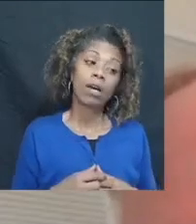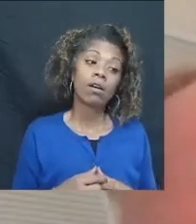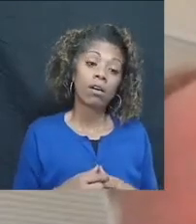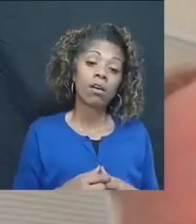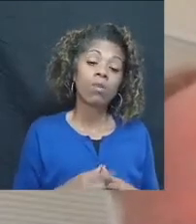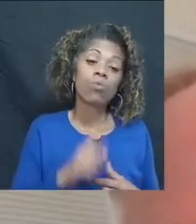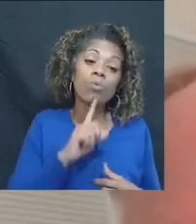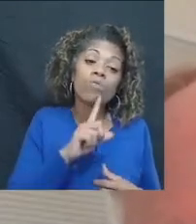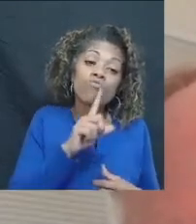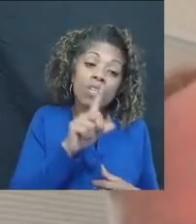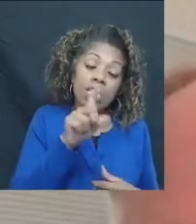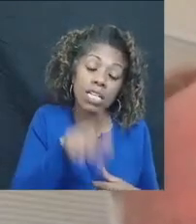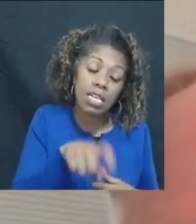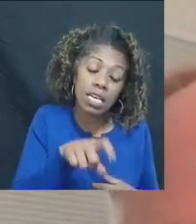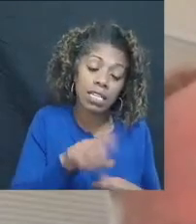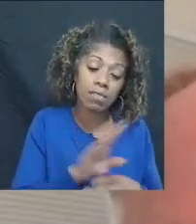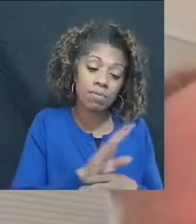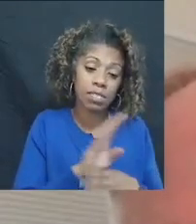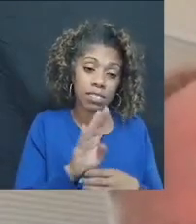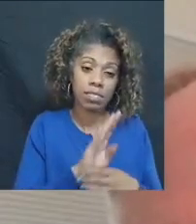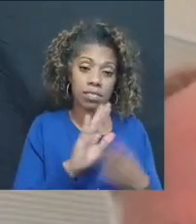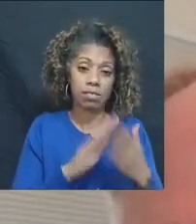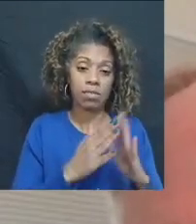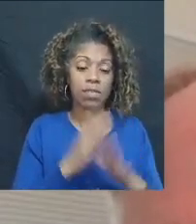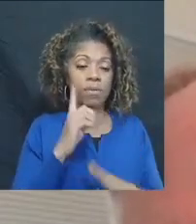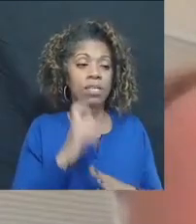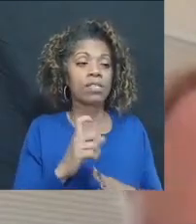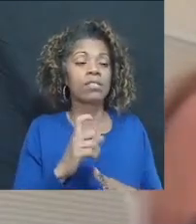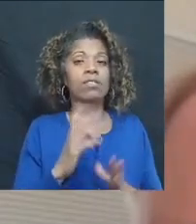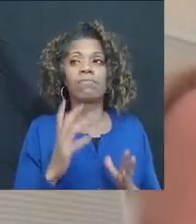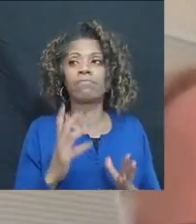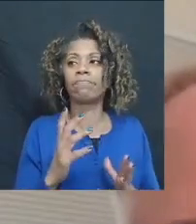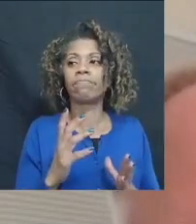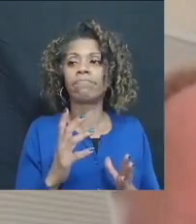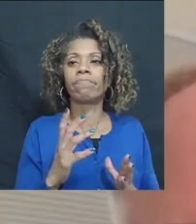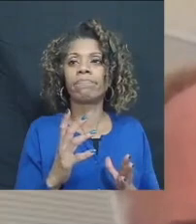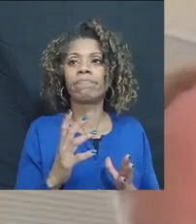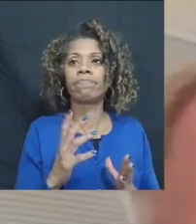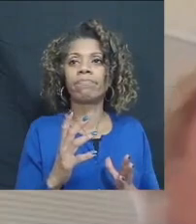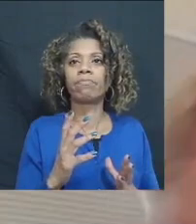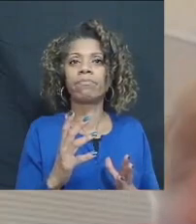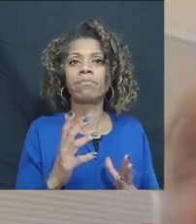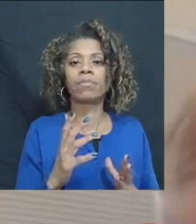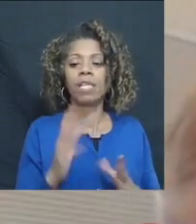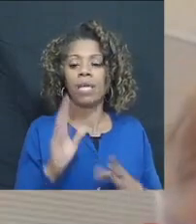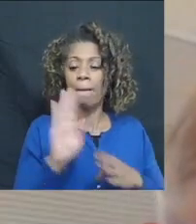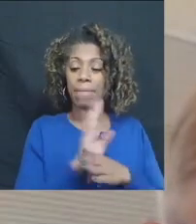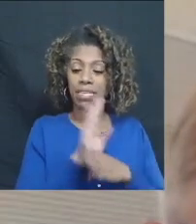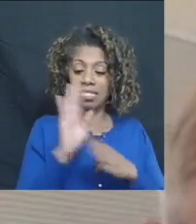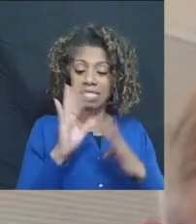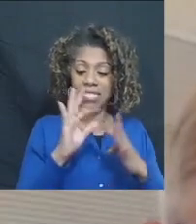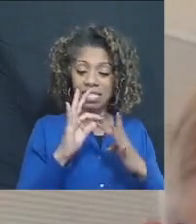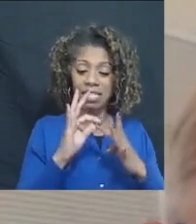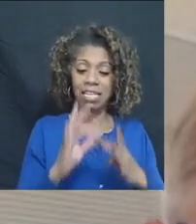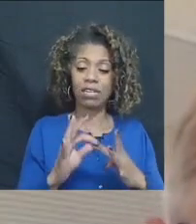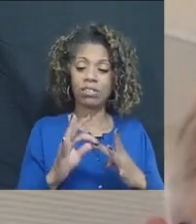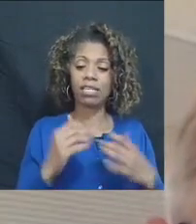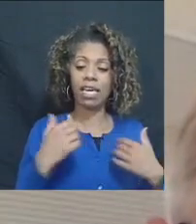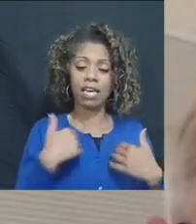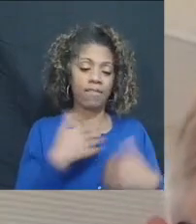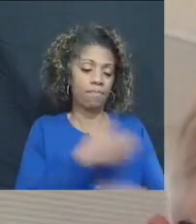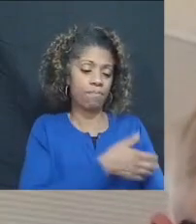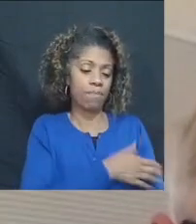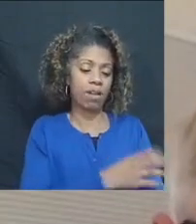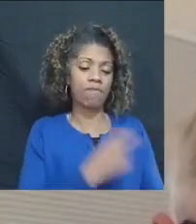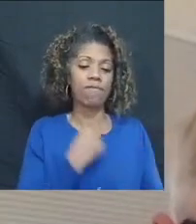because the voice of business leaders is powerful. But I think it's important that they understand the